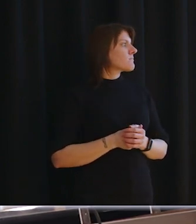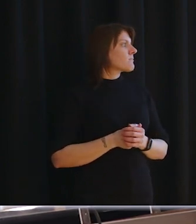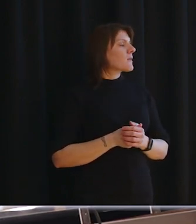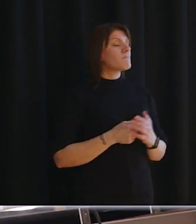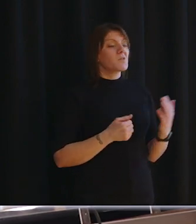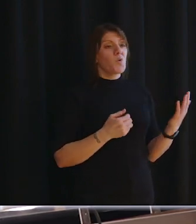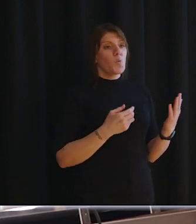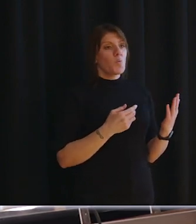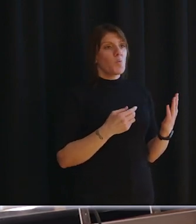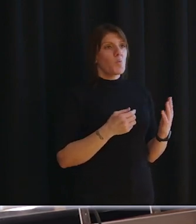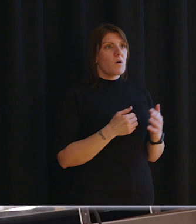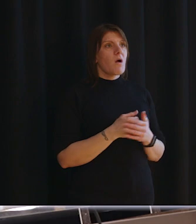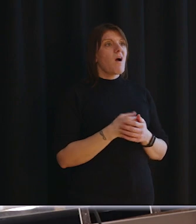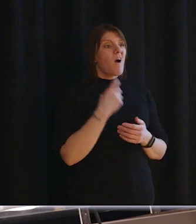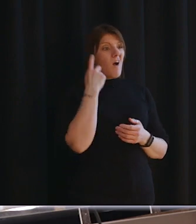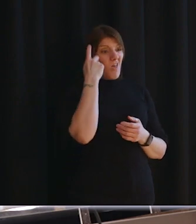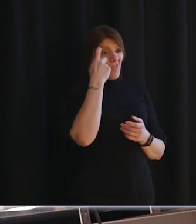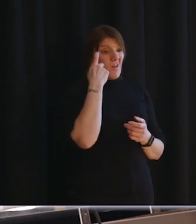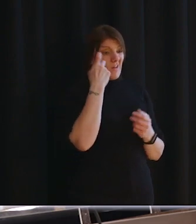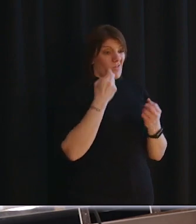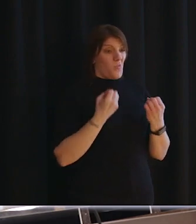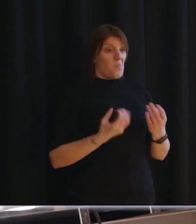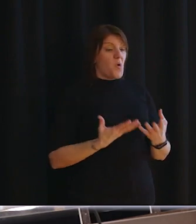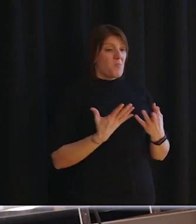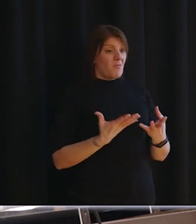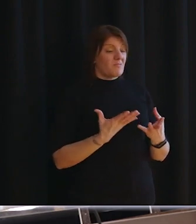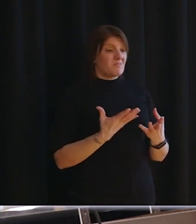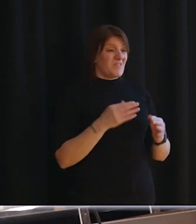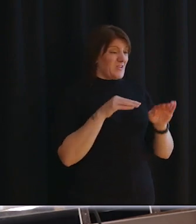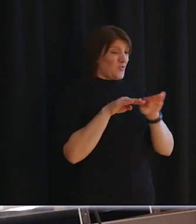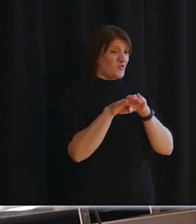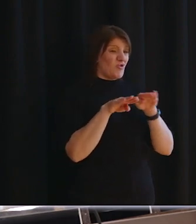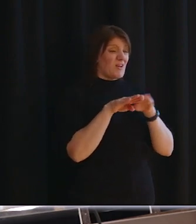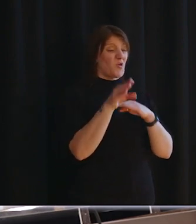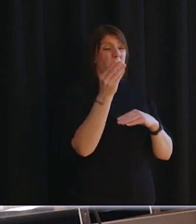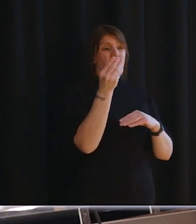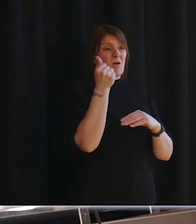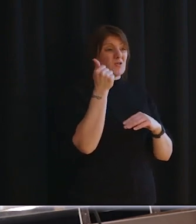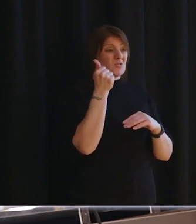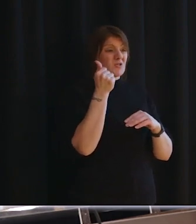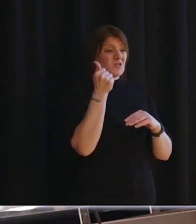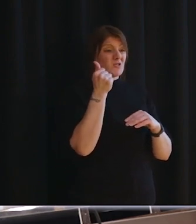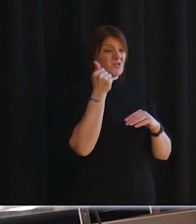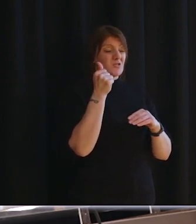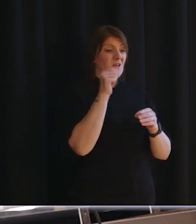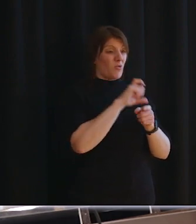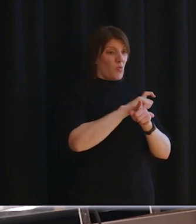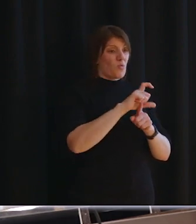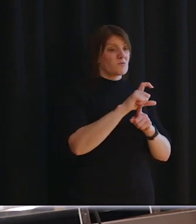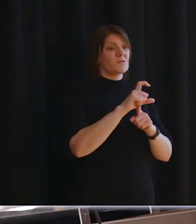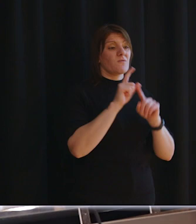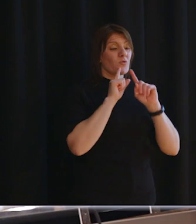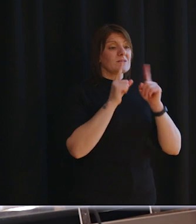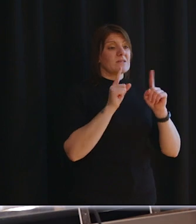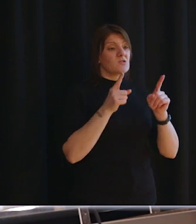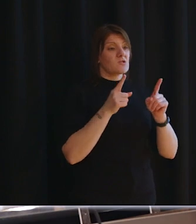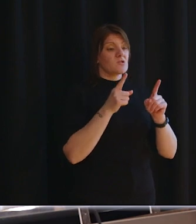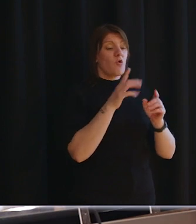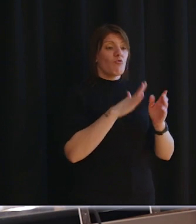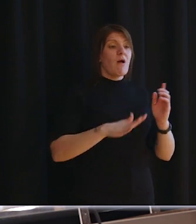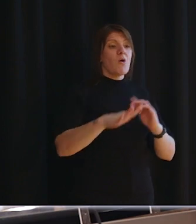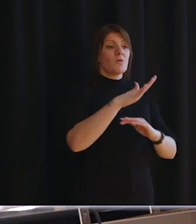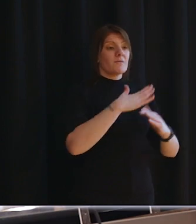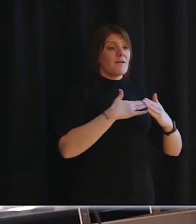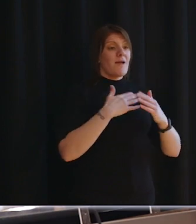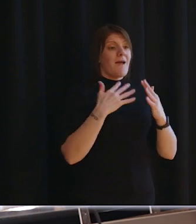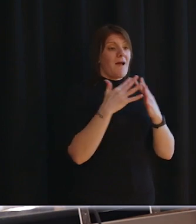aware, there still isn't much training within courses for teachers around how to support